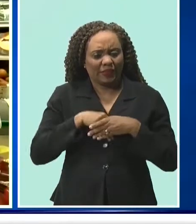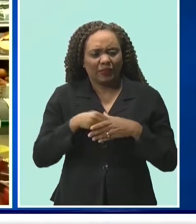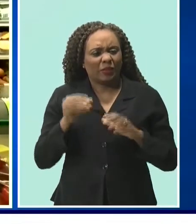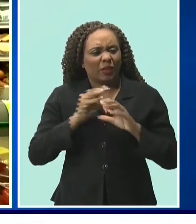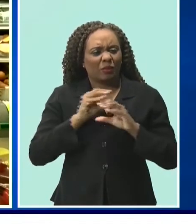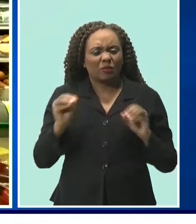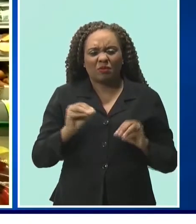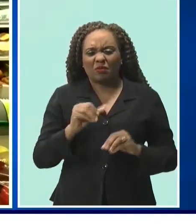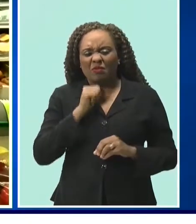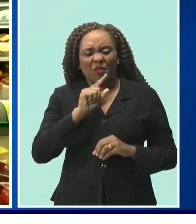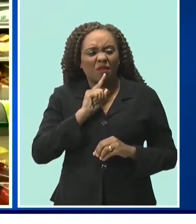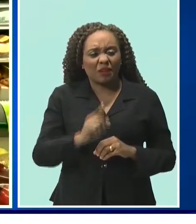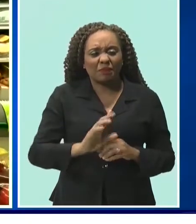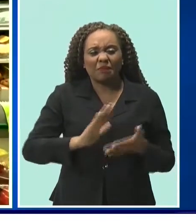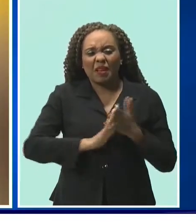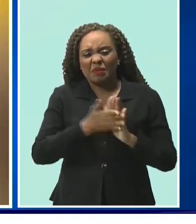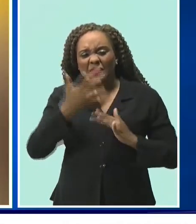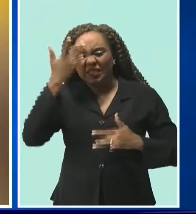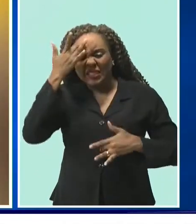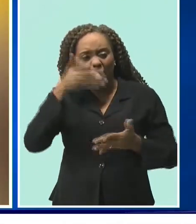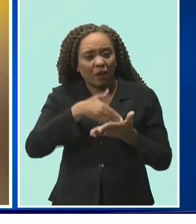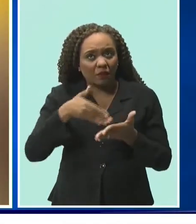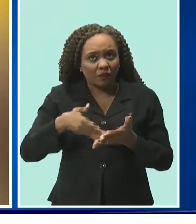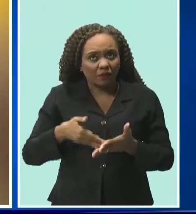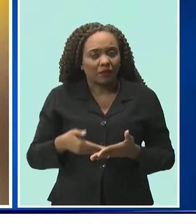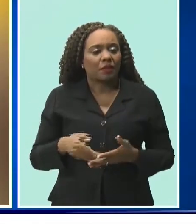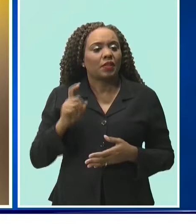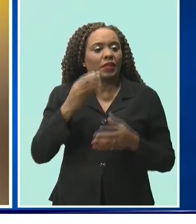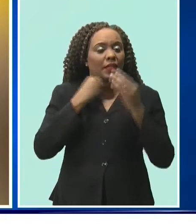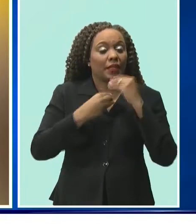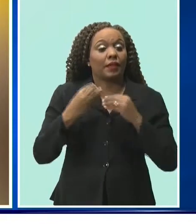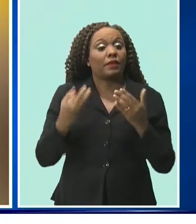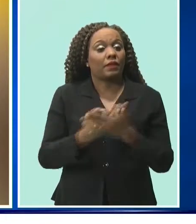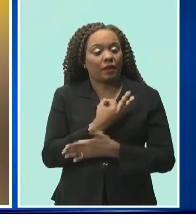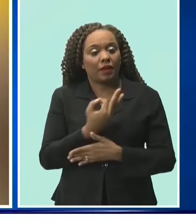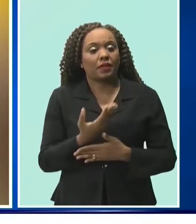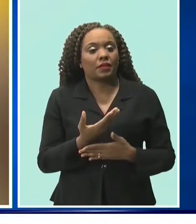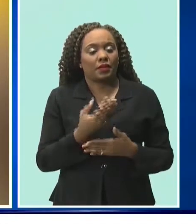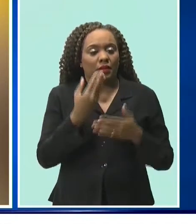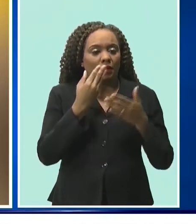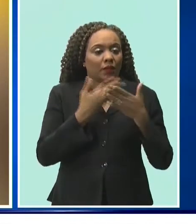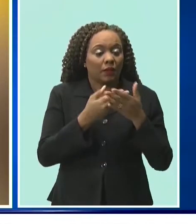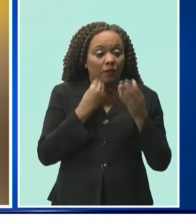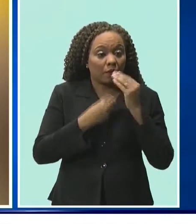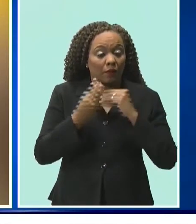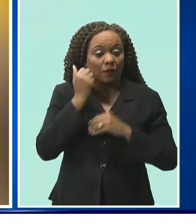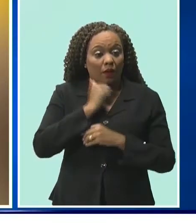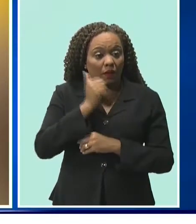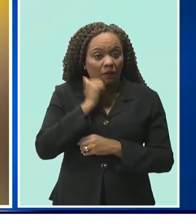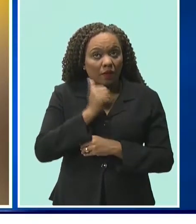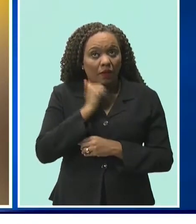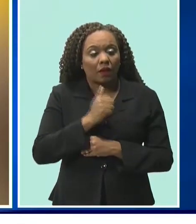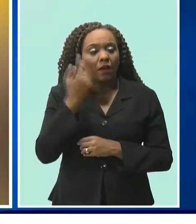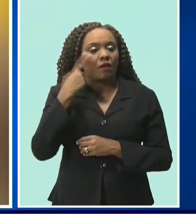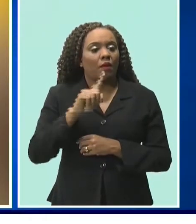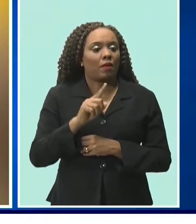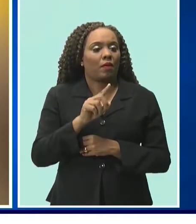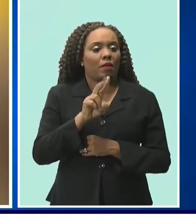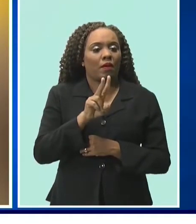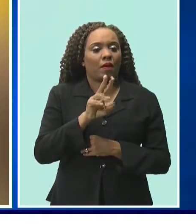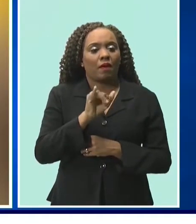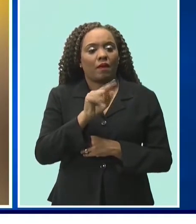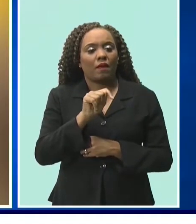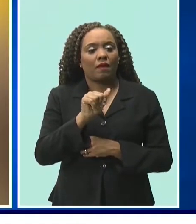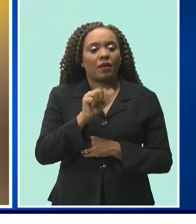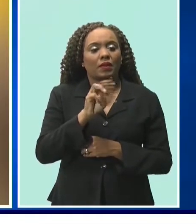illnesses and infectious diseases. So you should eat a variety of fresh and unprocessed foods every day to get the vitamins, minerals,